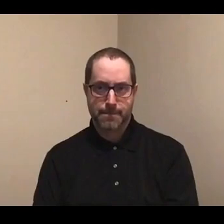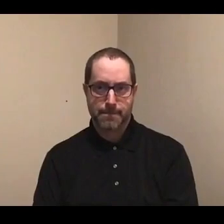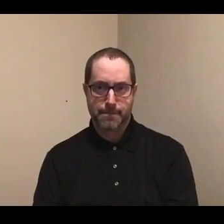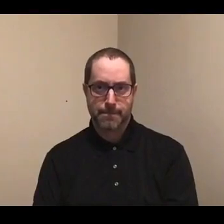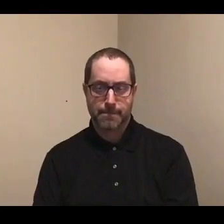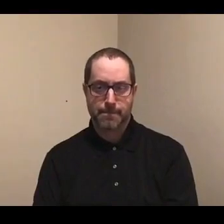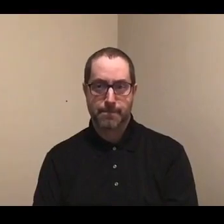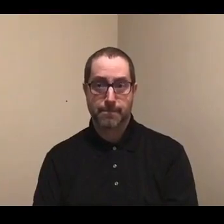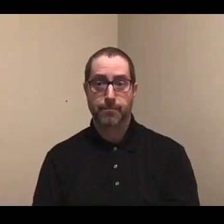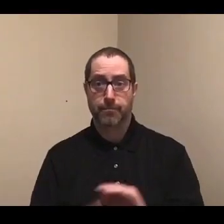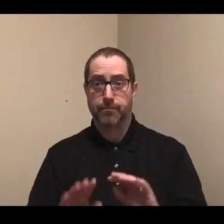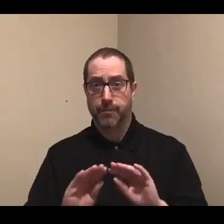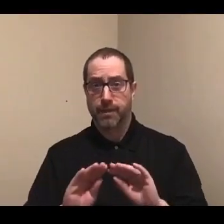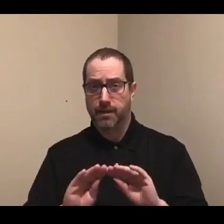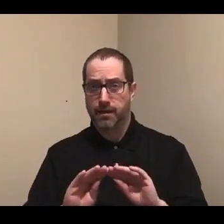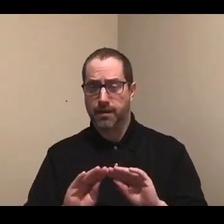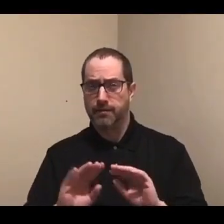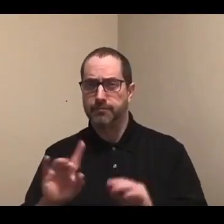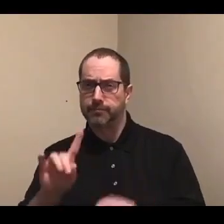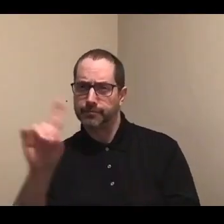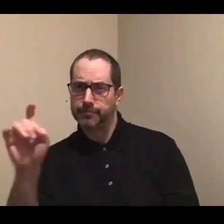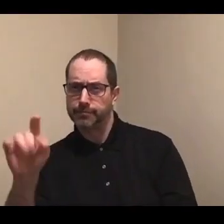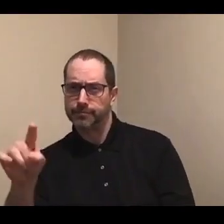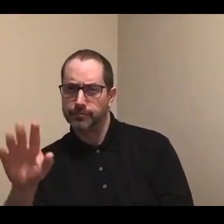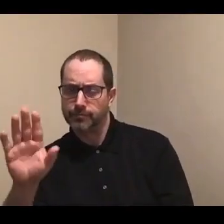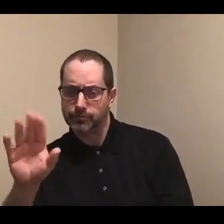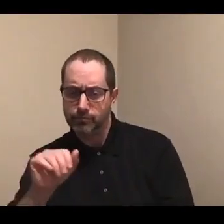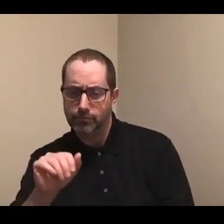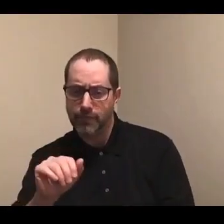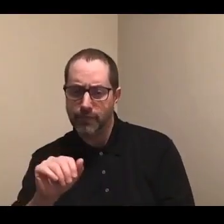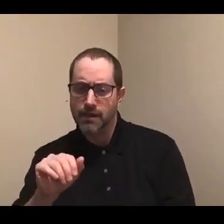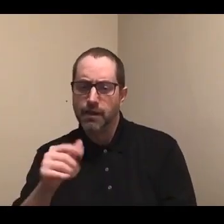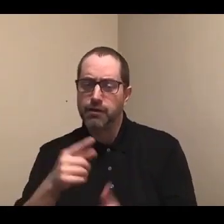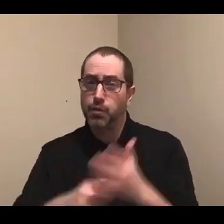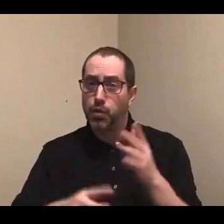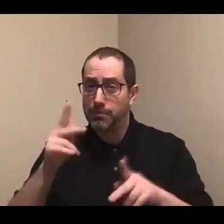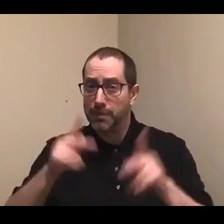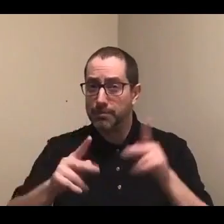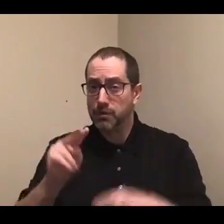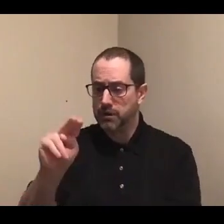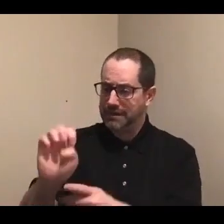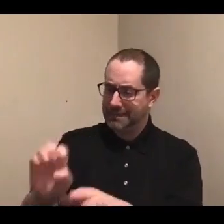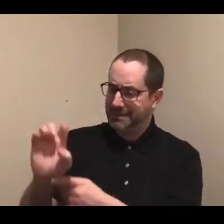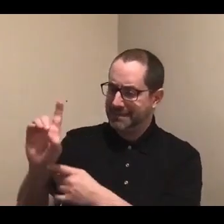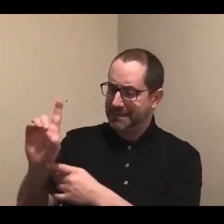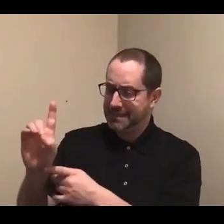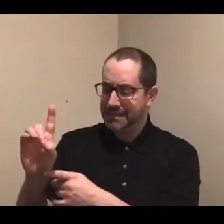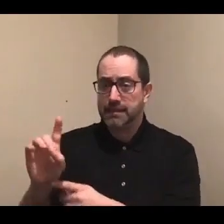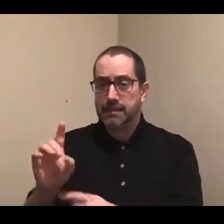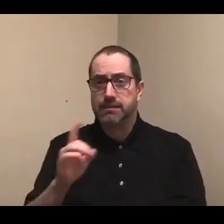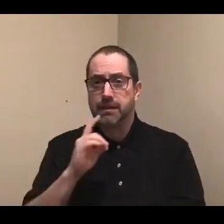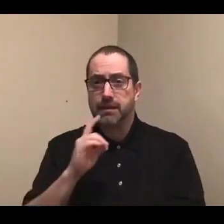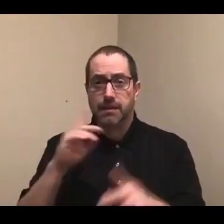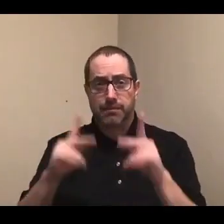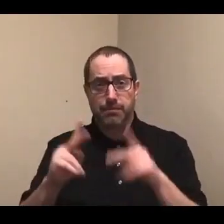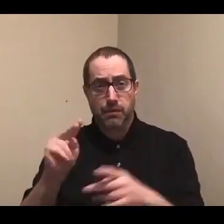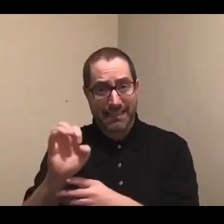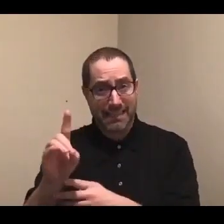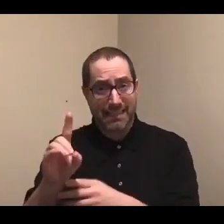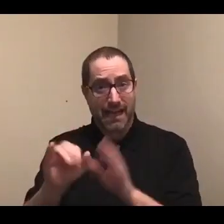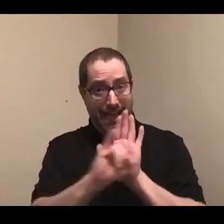a few things for me about what people need? Like, the people, when you say people need identification, will they need